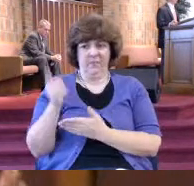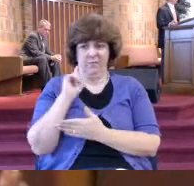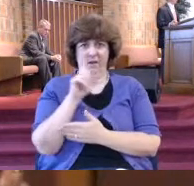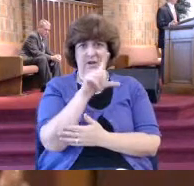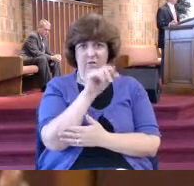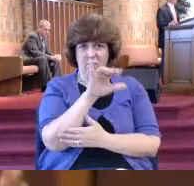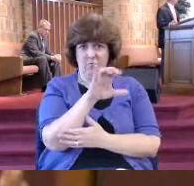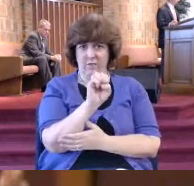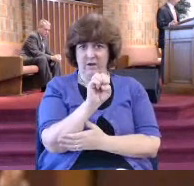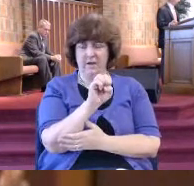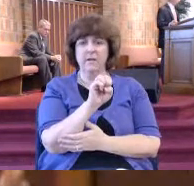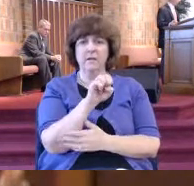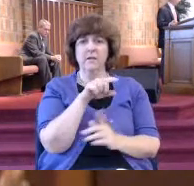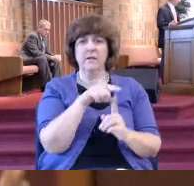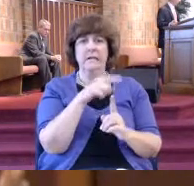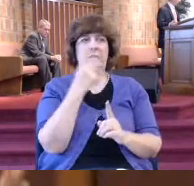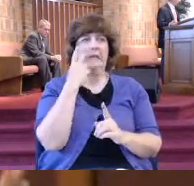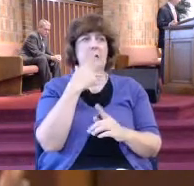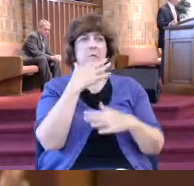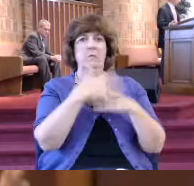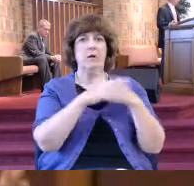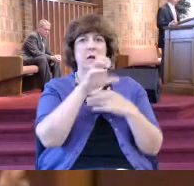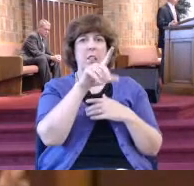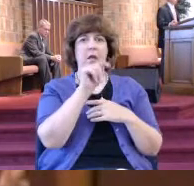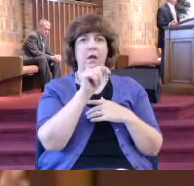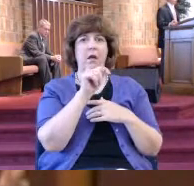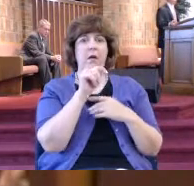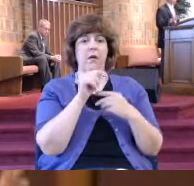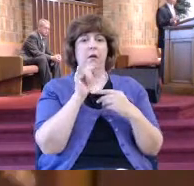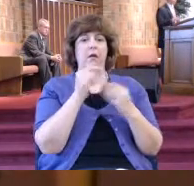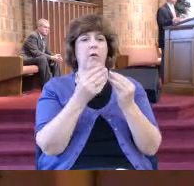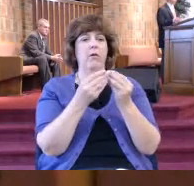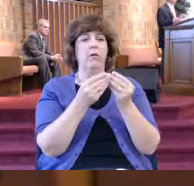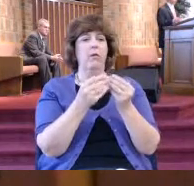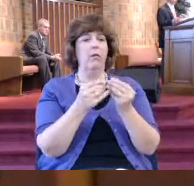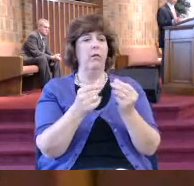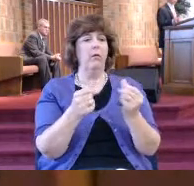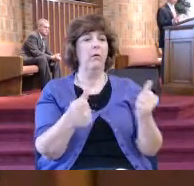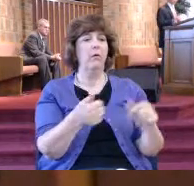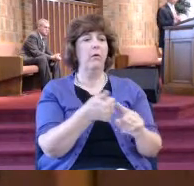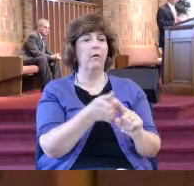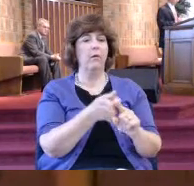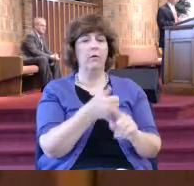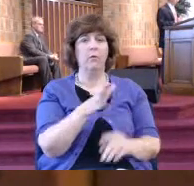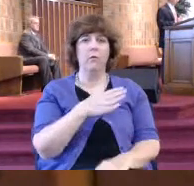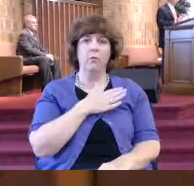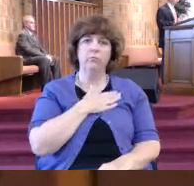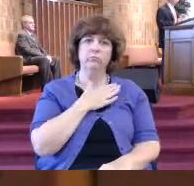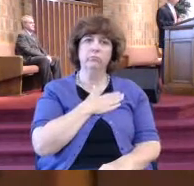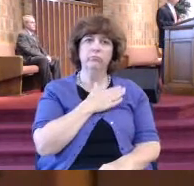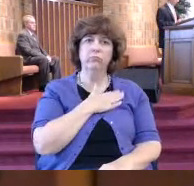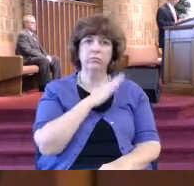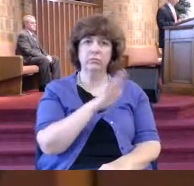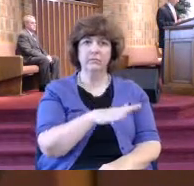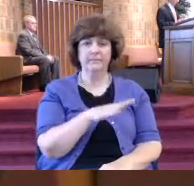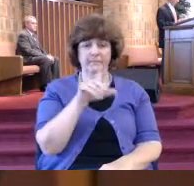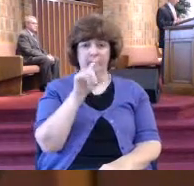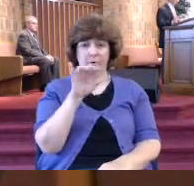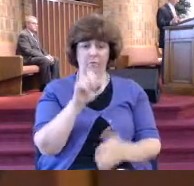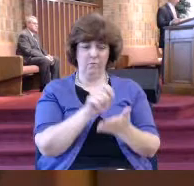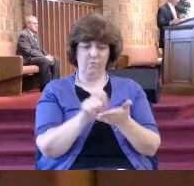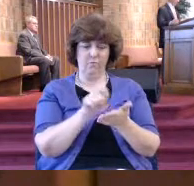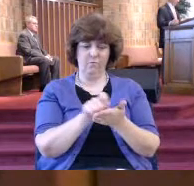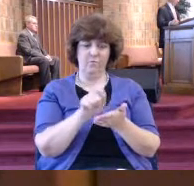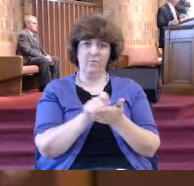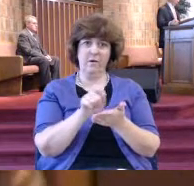was a blood clot that kind of worked its way out, so that's good news. It's good to see them. He has written a note for the congregation. I'll read